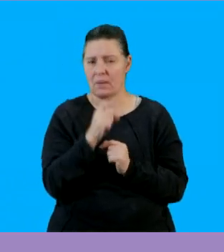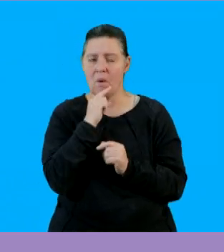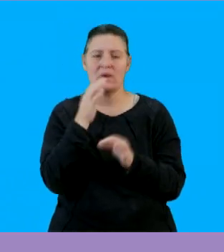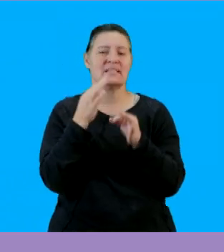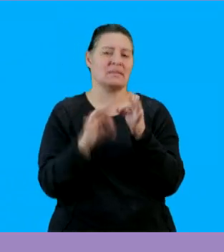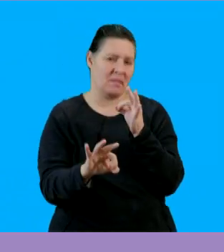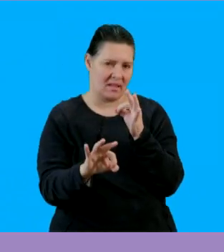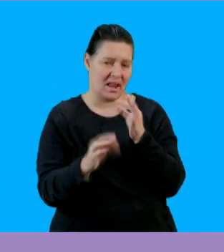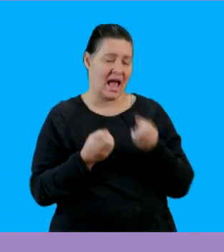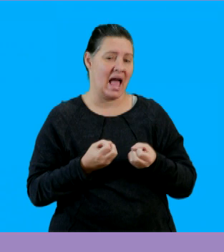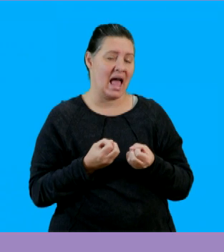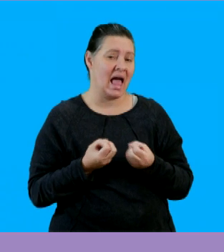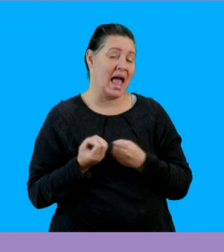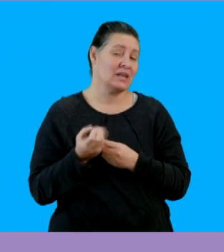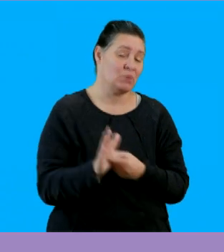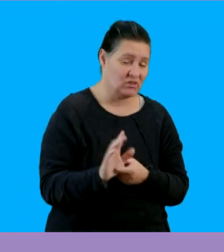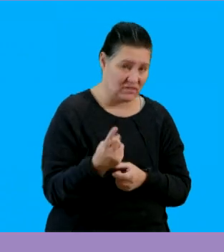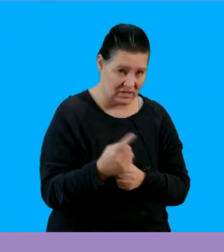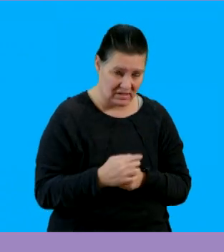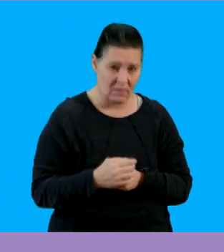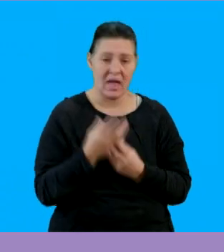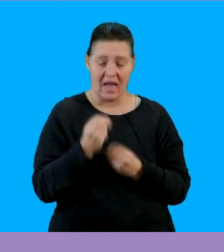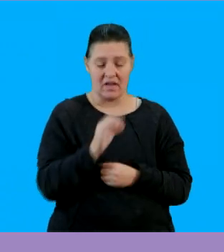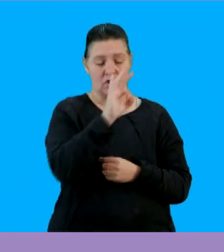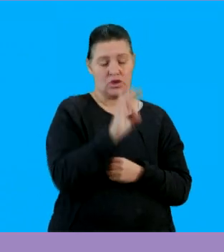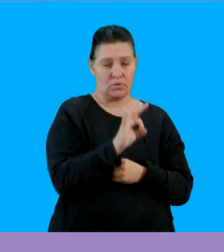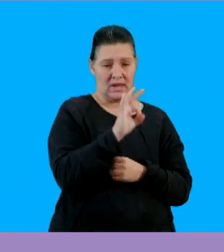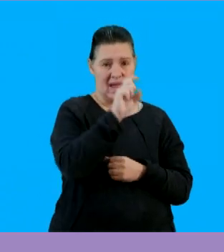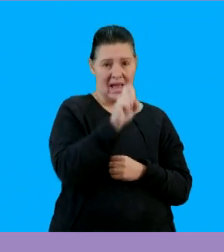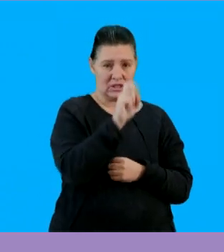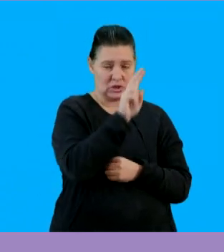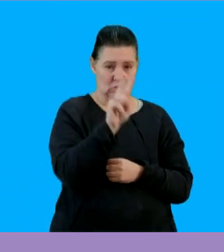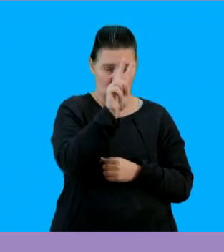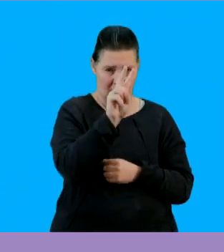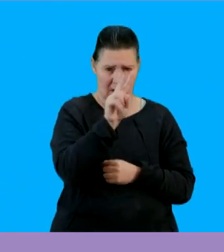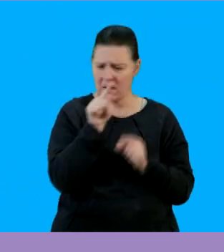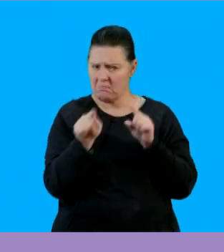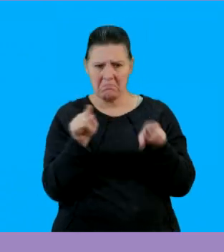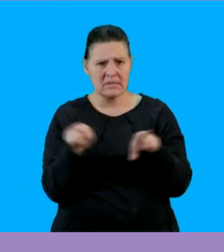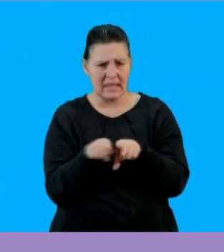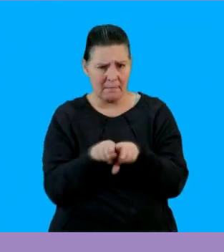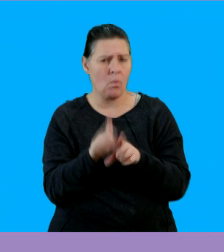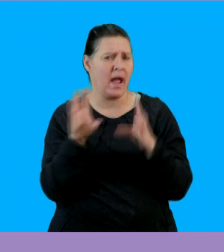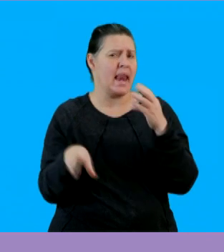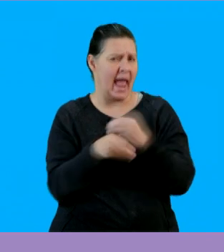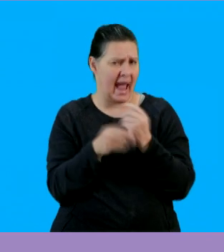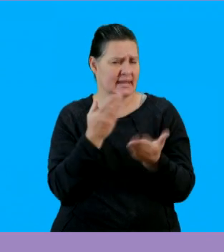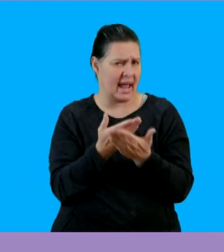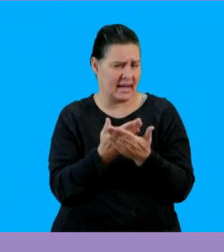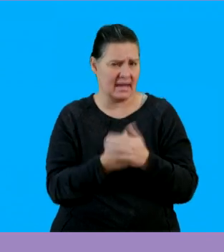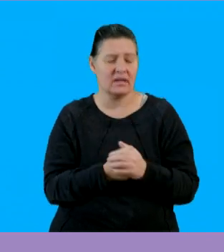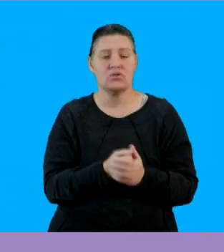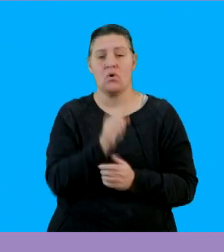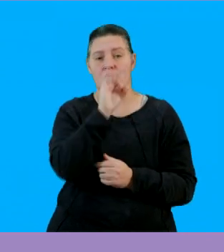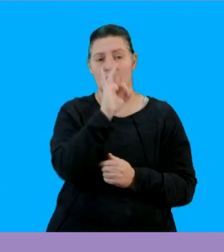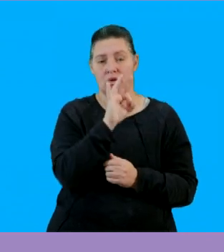always simplify our expressions. So we have 3x squared. And because these two are like terms, it means we can add them.